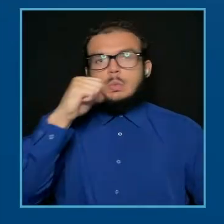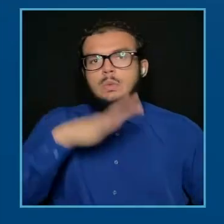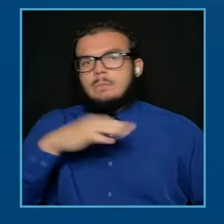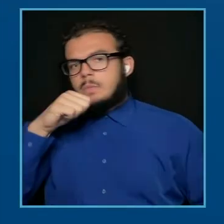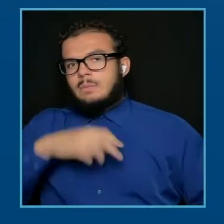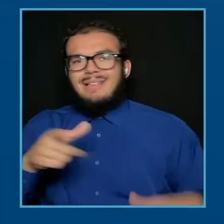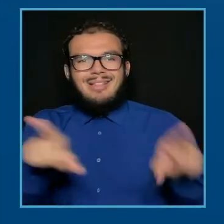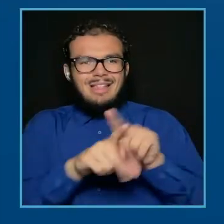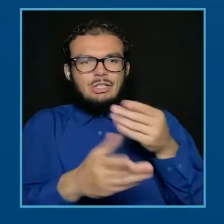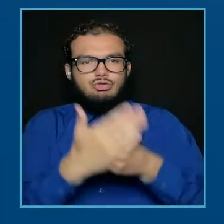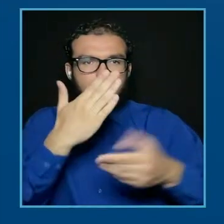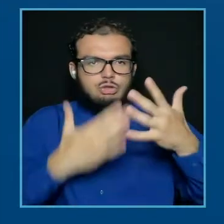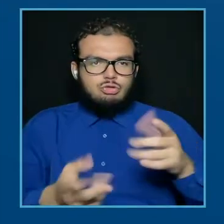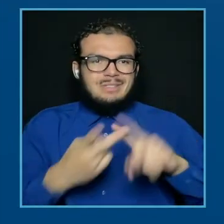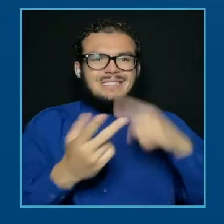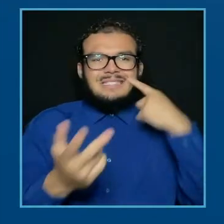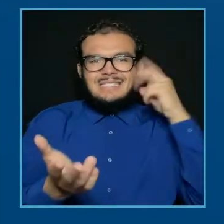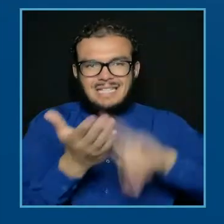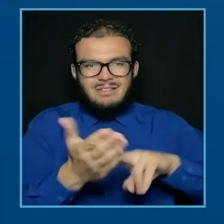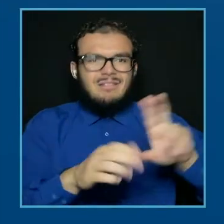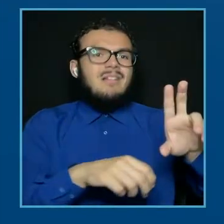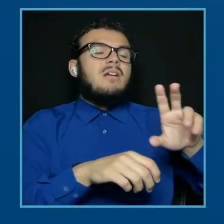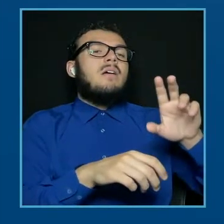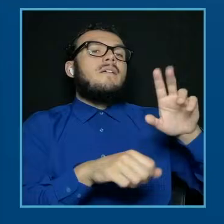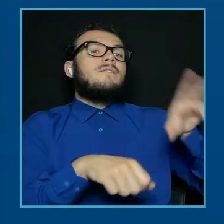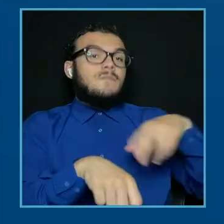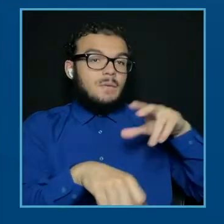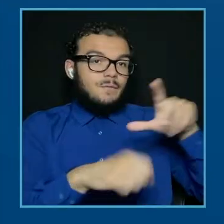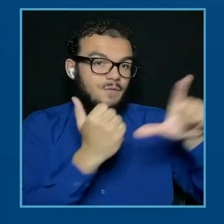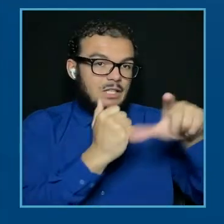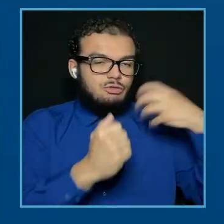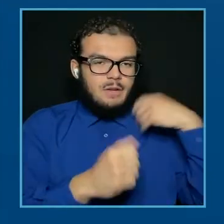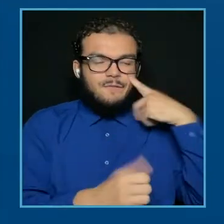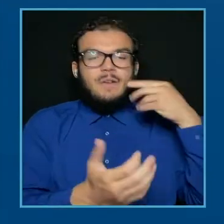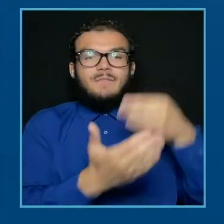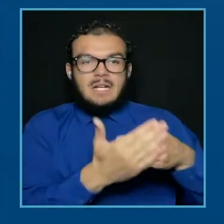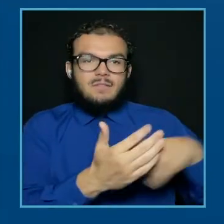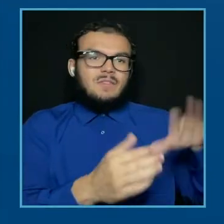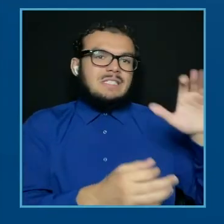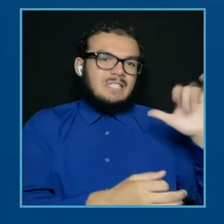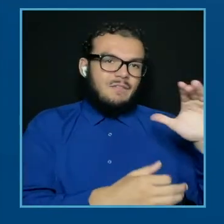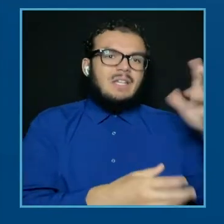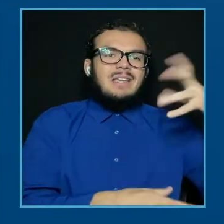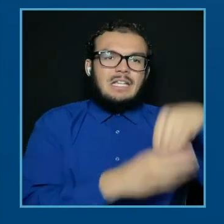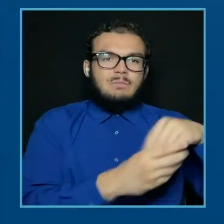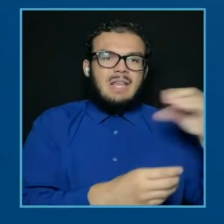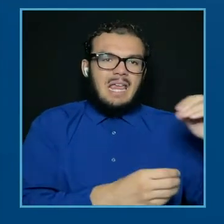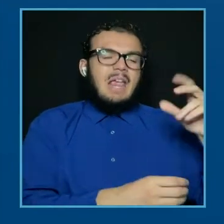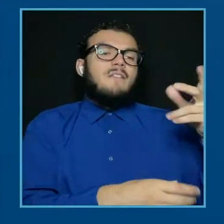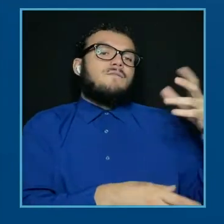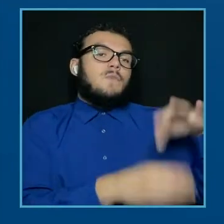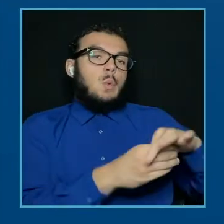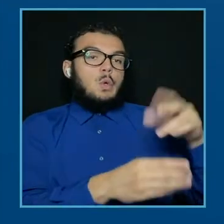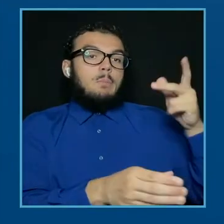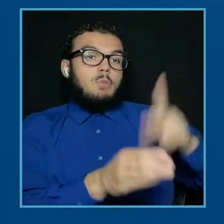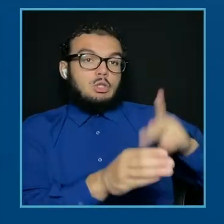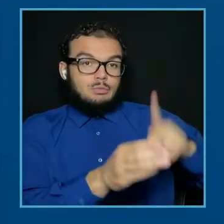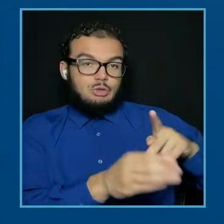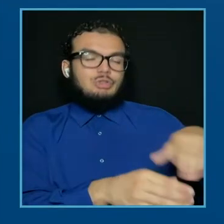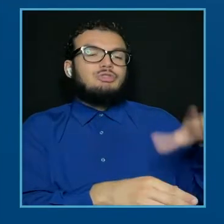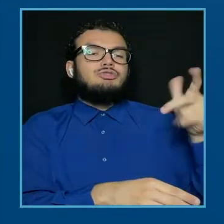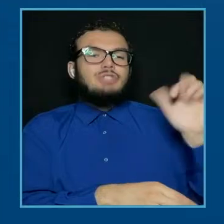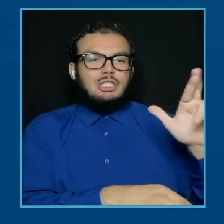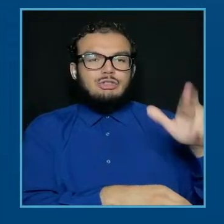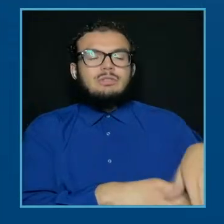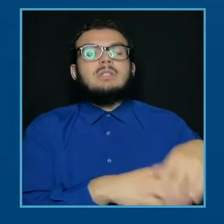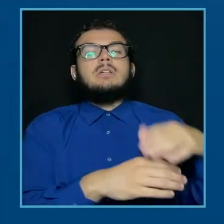treasurer, secretary, national finance chair, and vice chair for the civic engagement and voter participation chair, as such